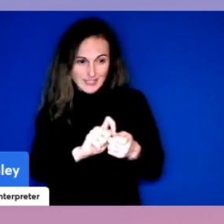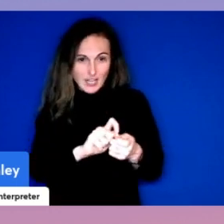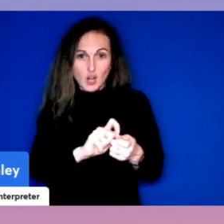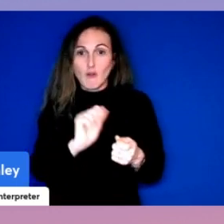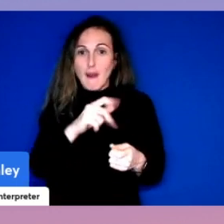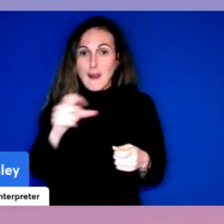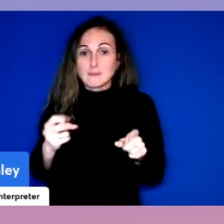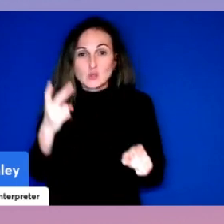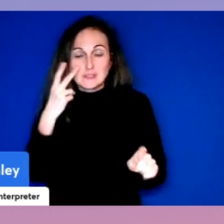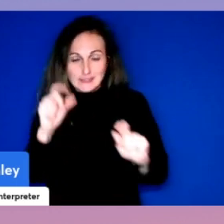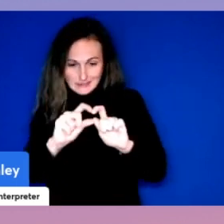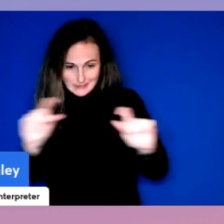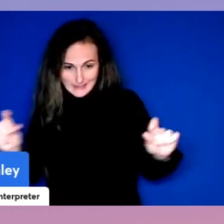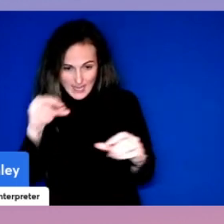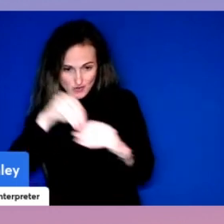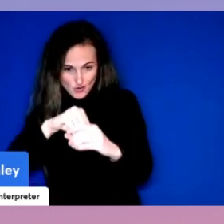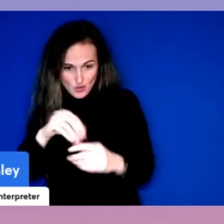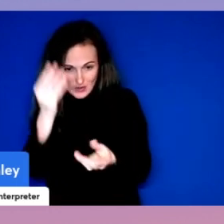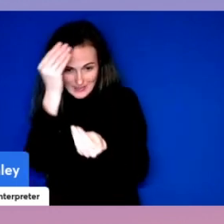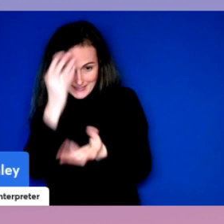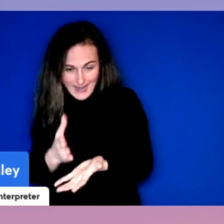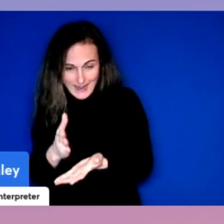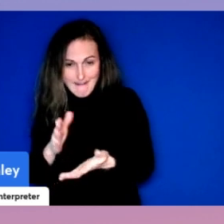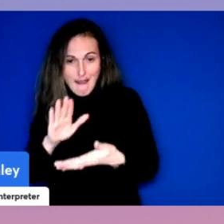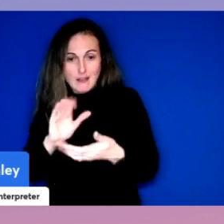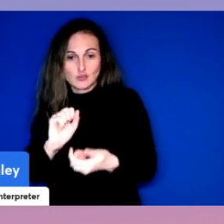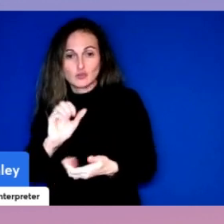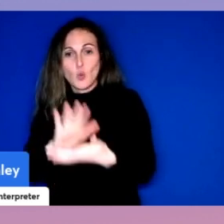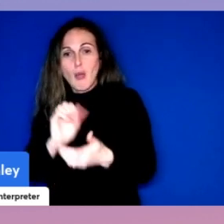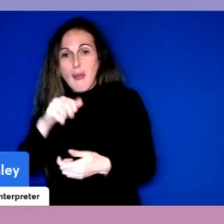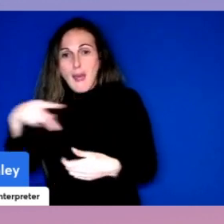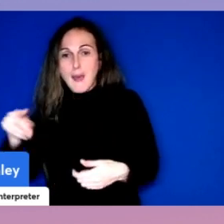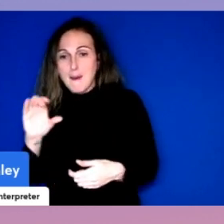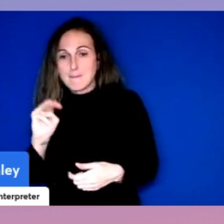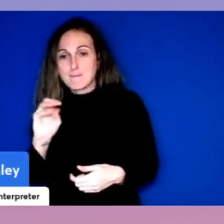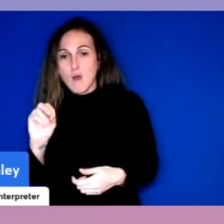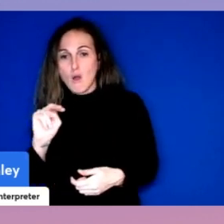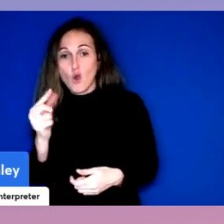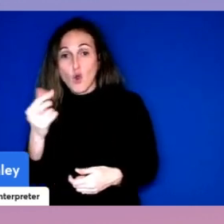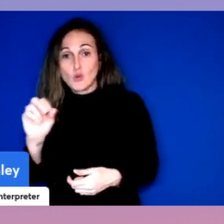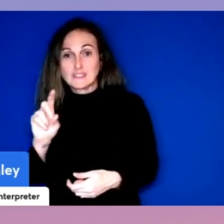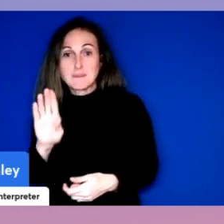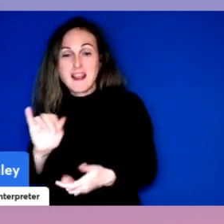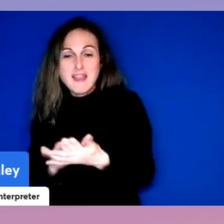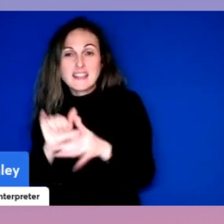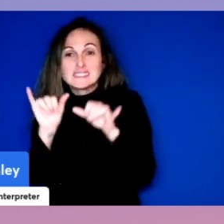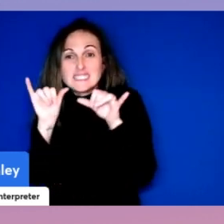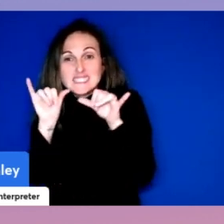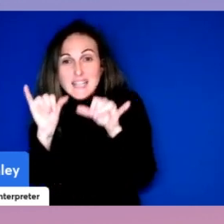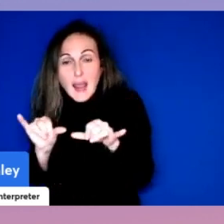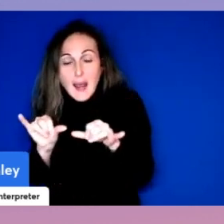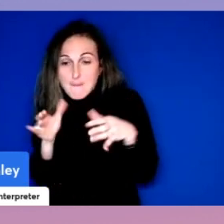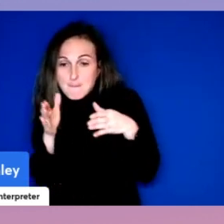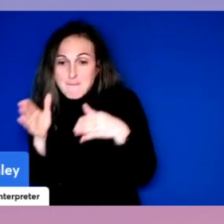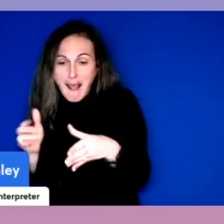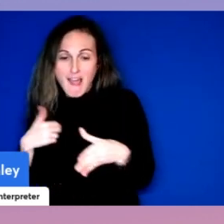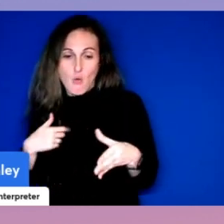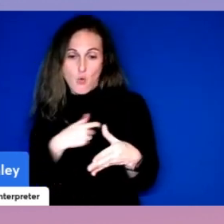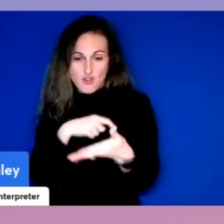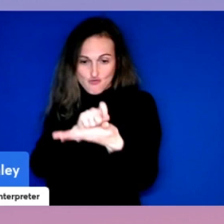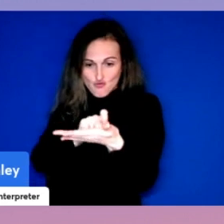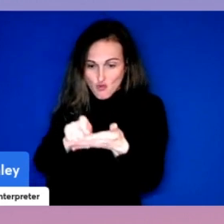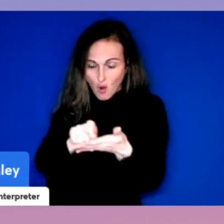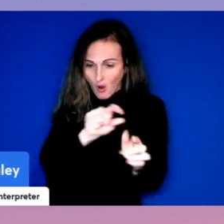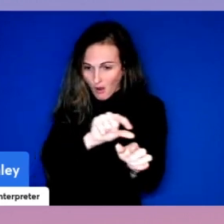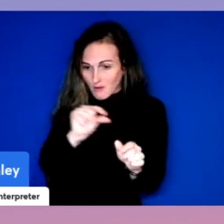school app MongoDB is the same path that we wrote the secret into. So we need to have this policy in place